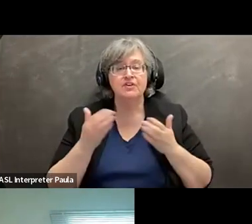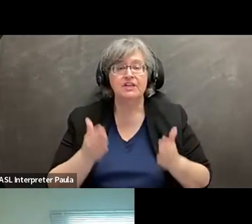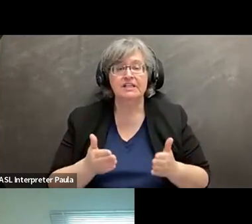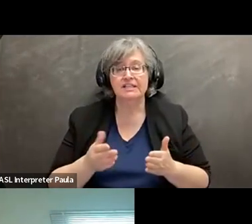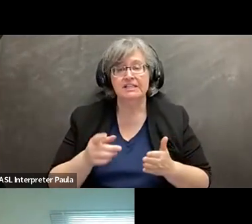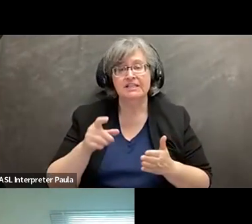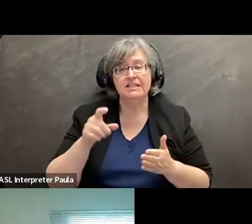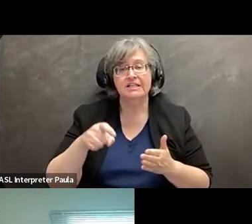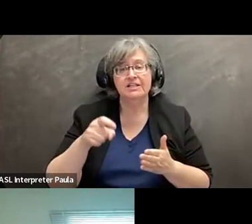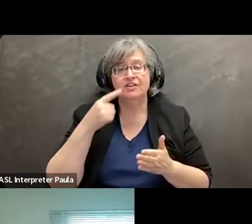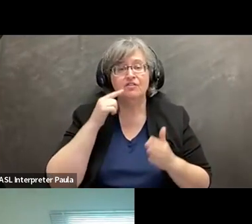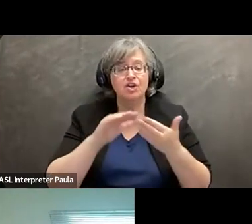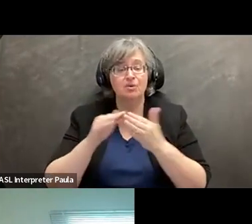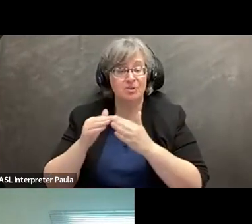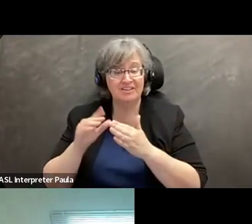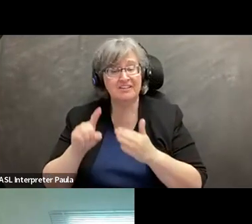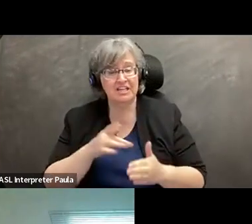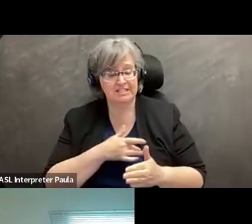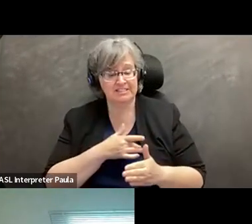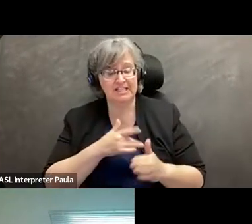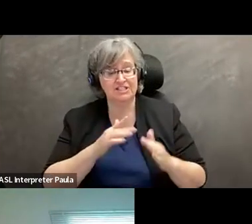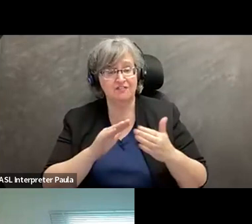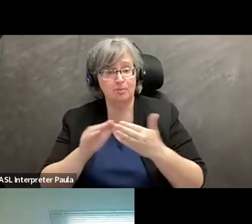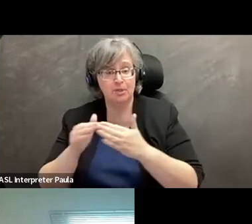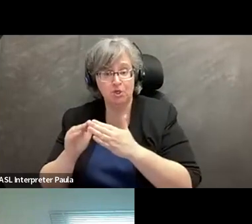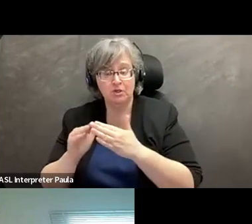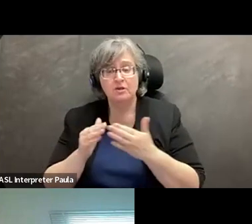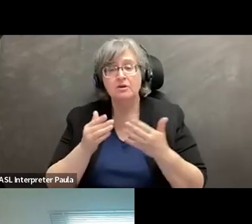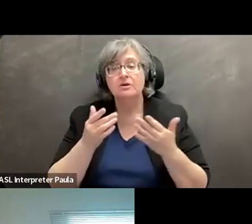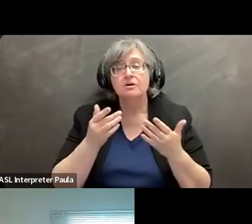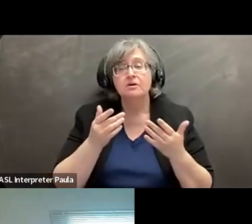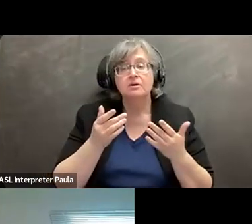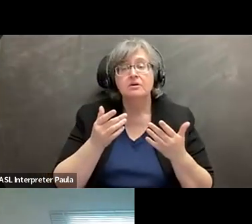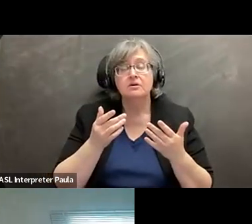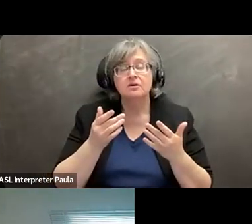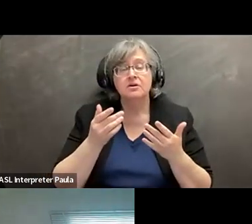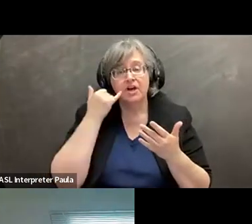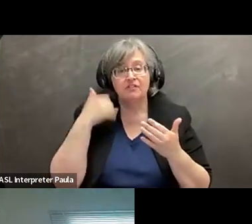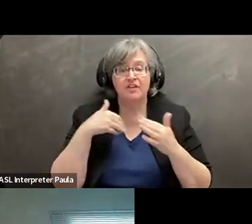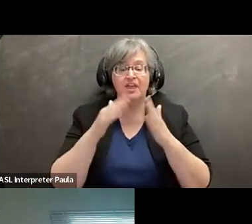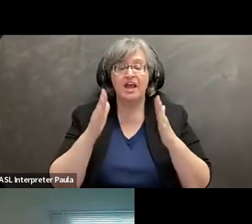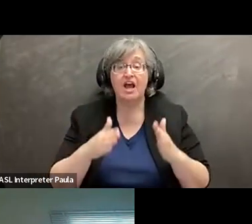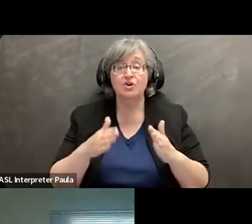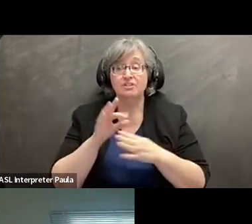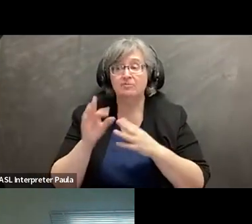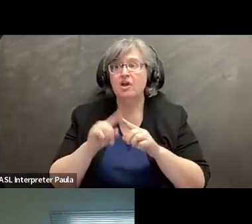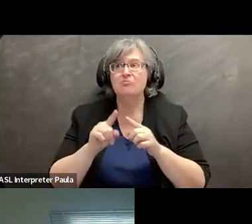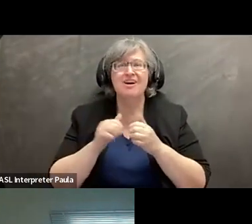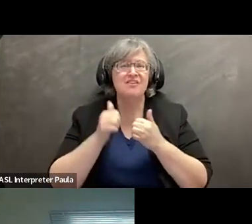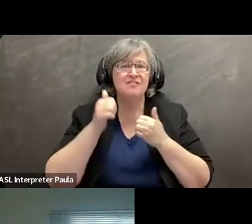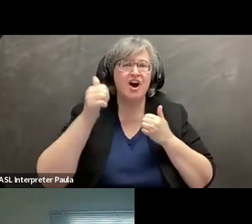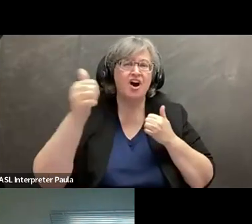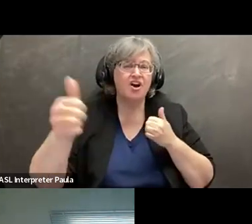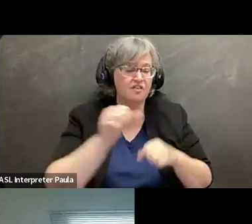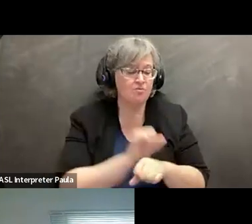a need for community, a sense of community. And so when there are housing options, but they're far from where they may work, from where